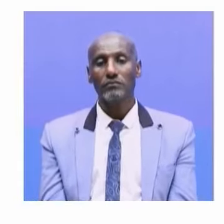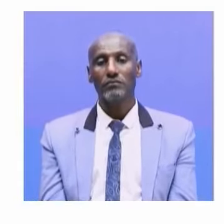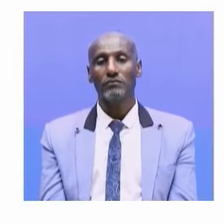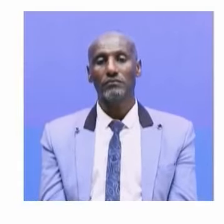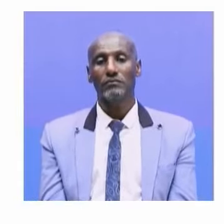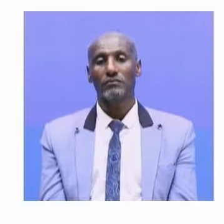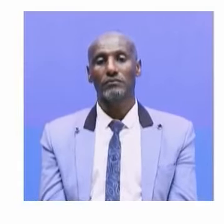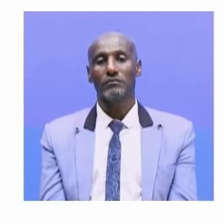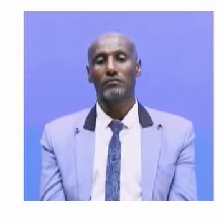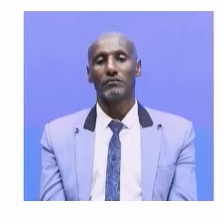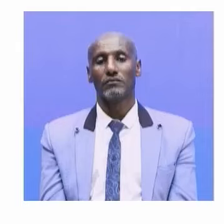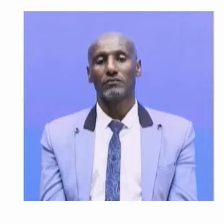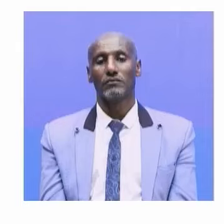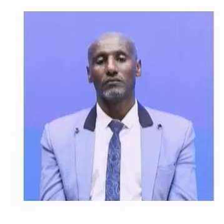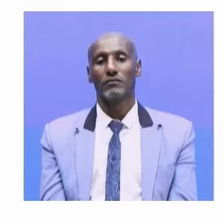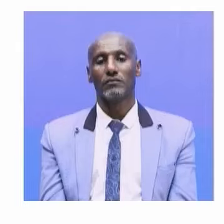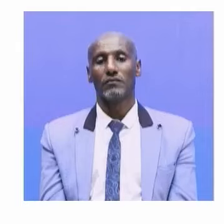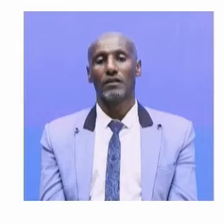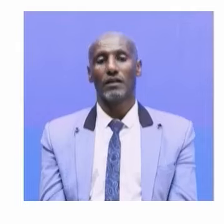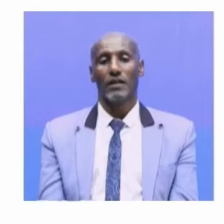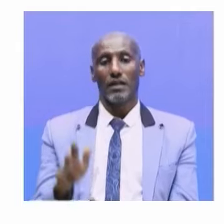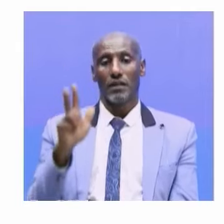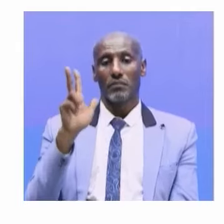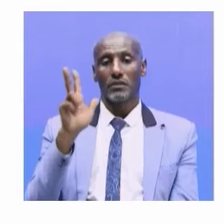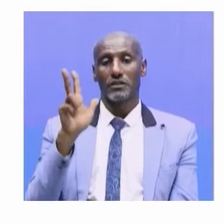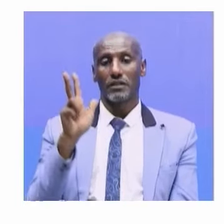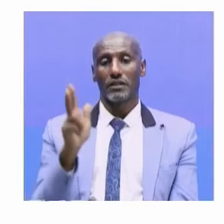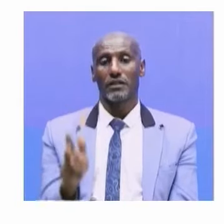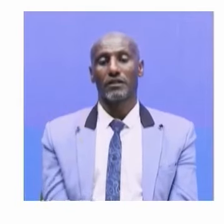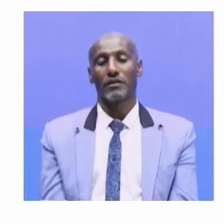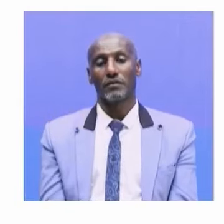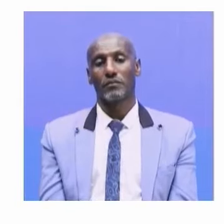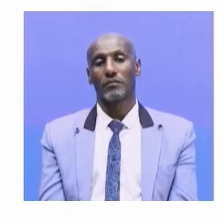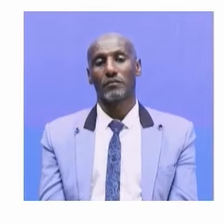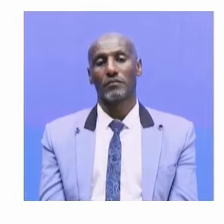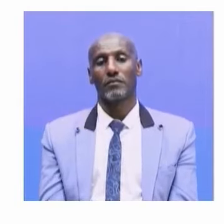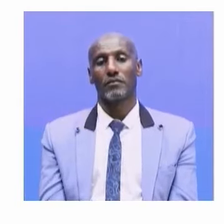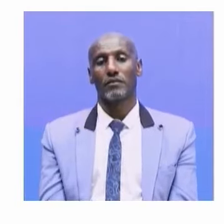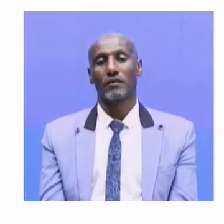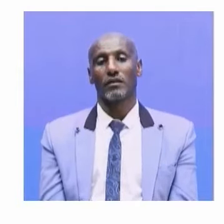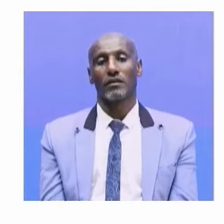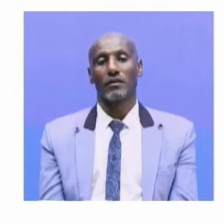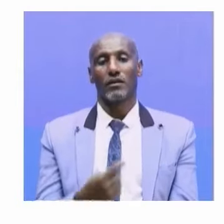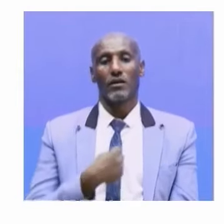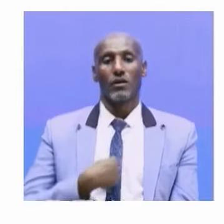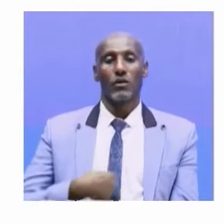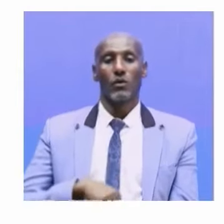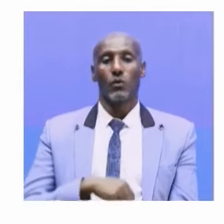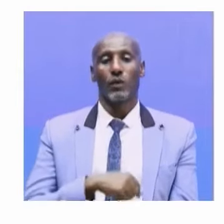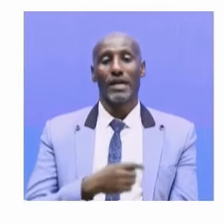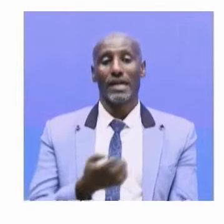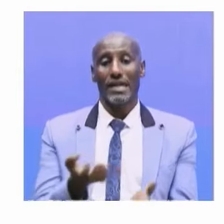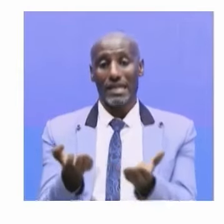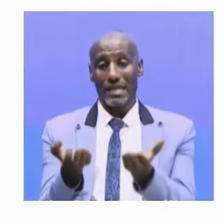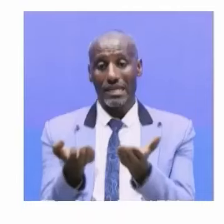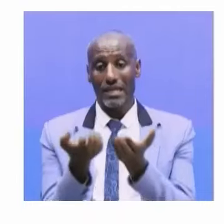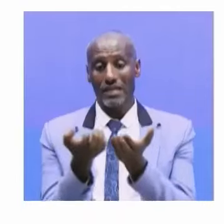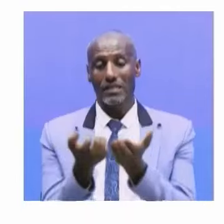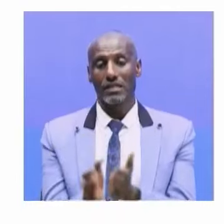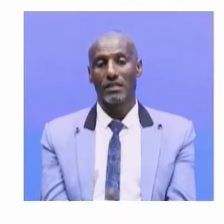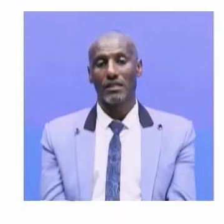Three. We need